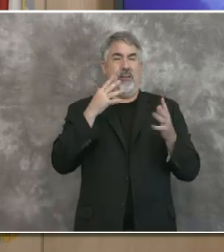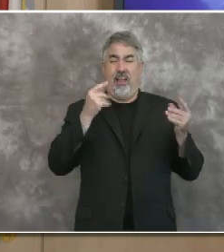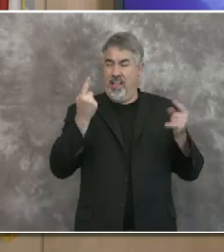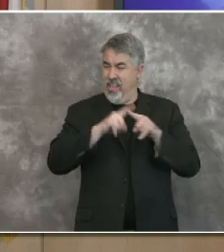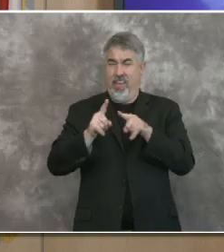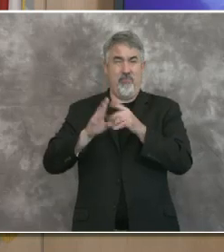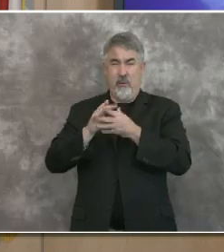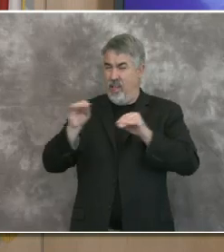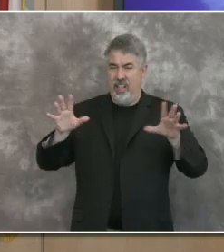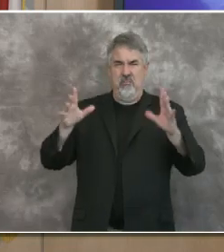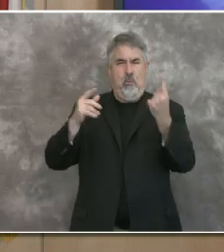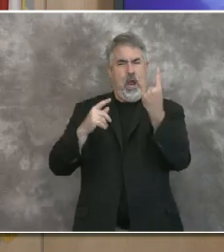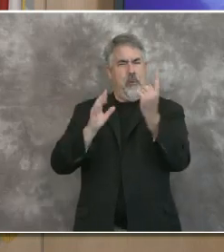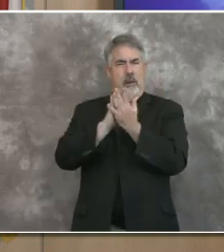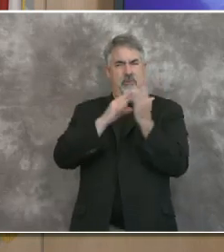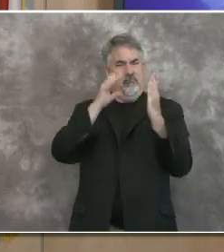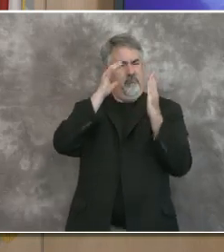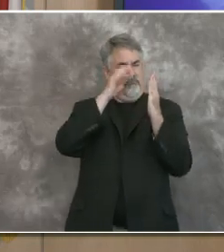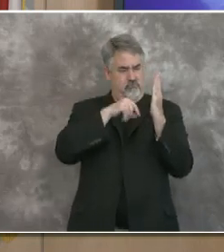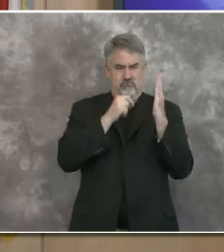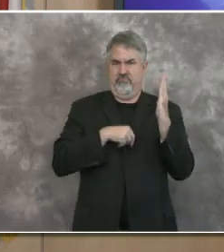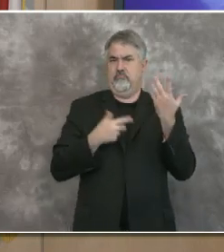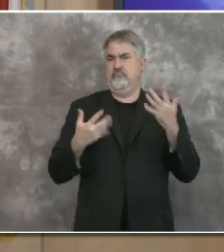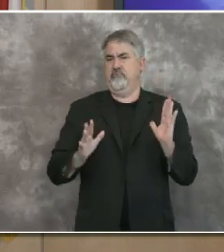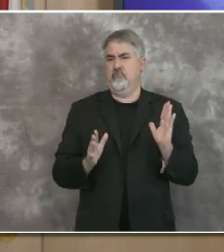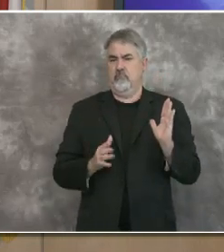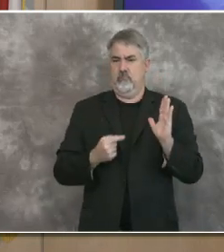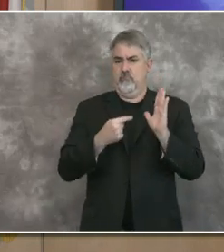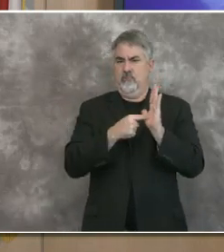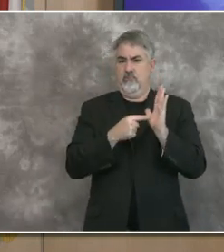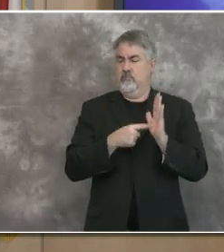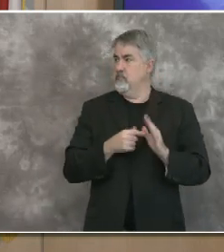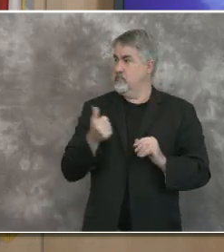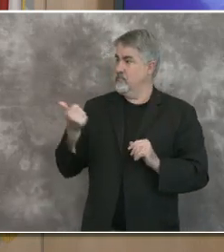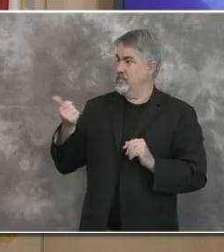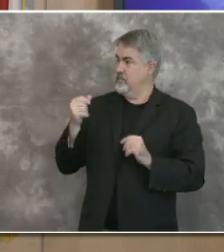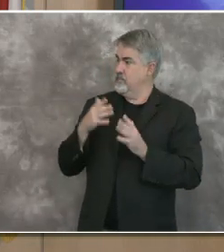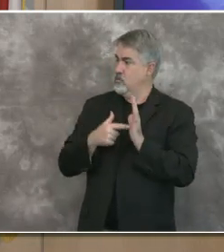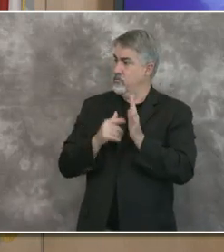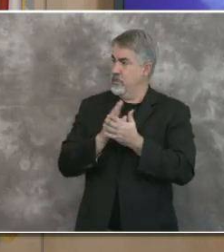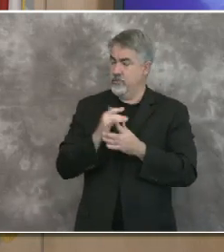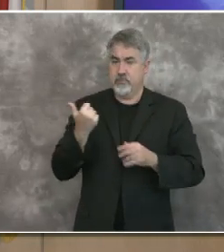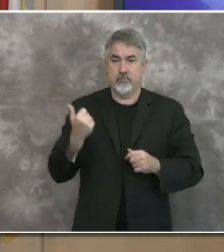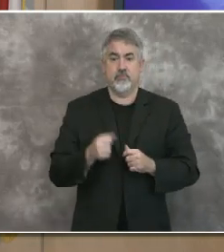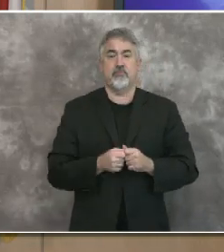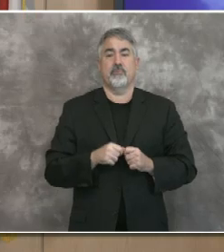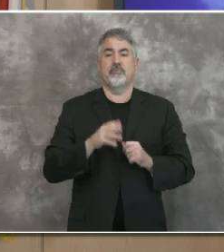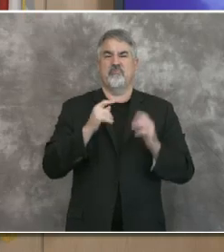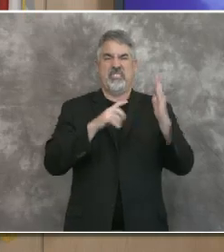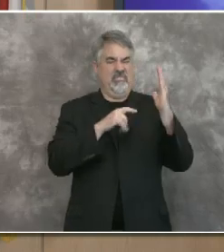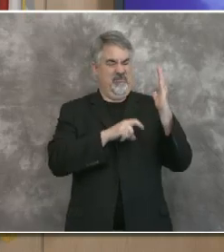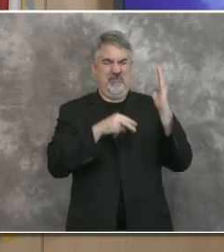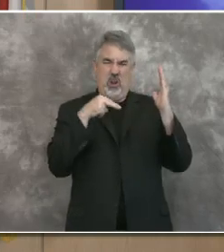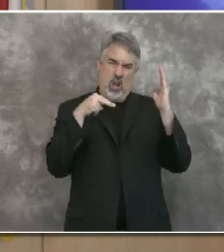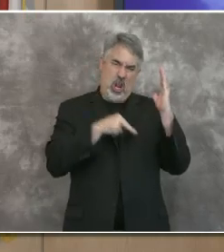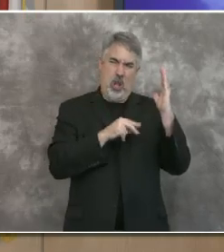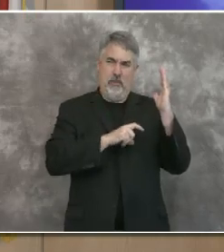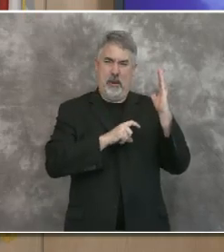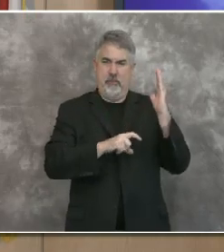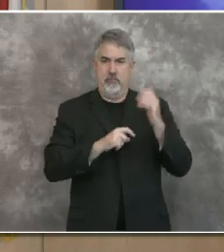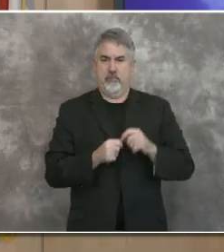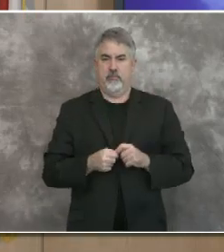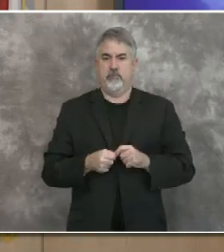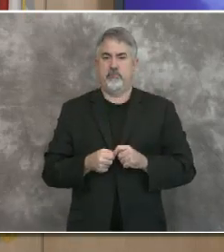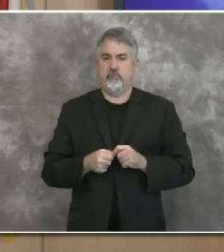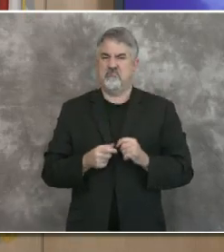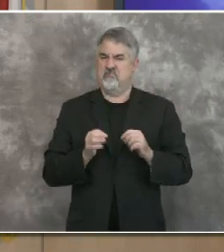safe reopening plan. You will see at the bottom of that a general checklist from the state of California that you should use as a guide. But again, fill